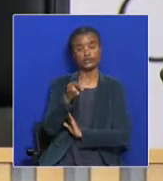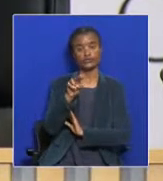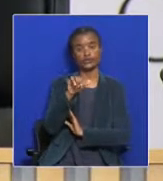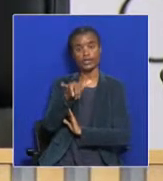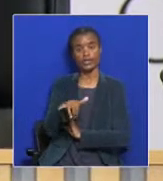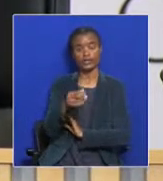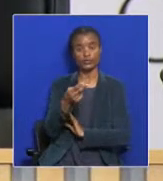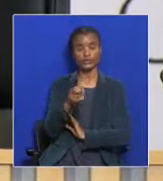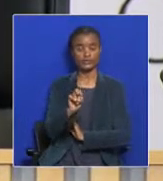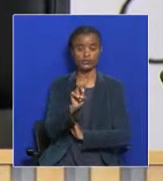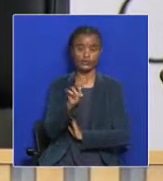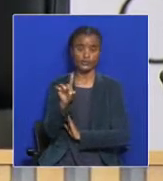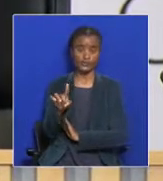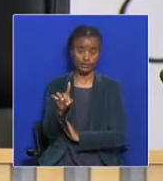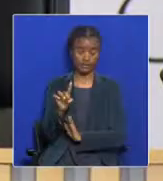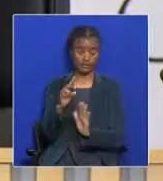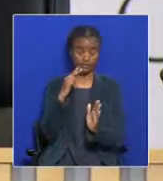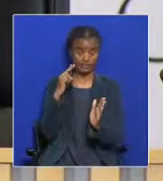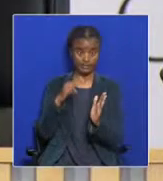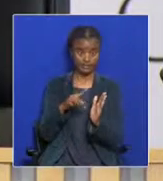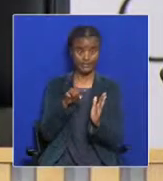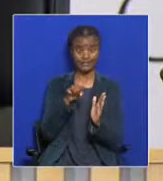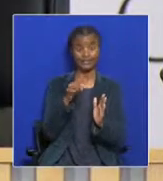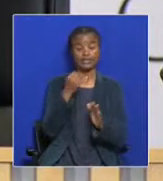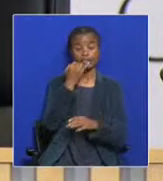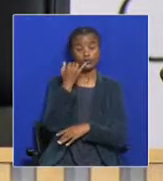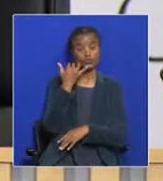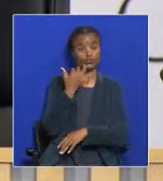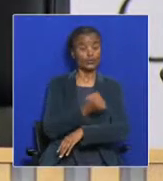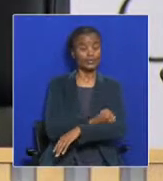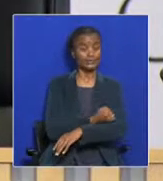these drugs were kept at the station for a